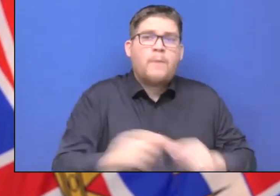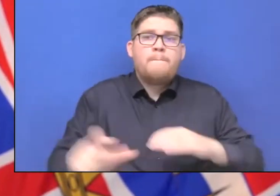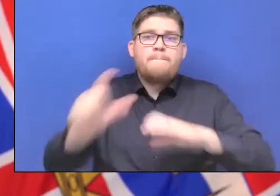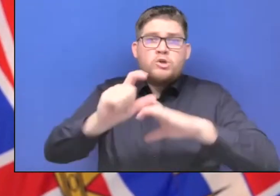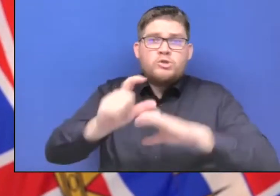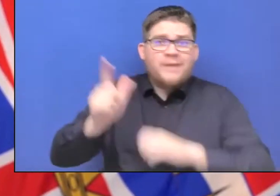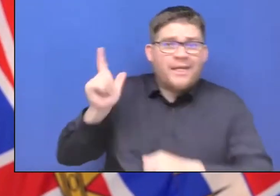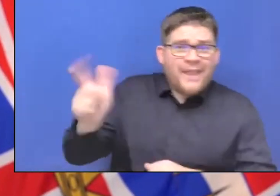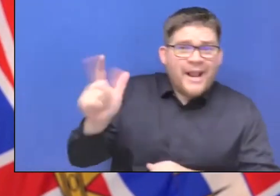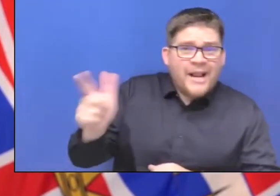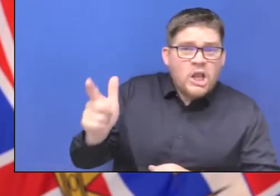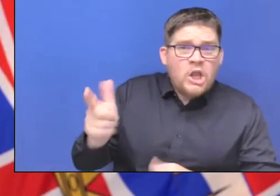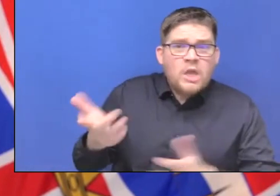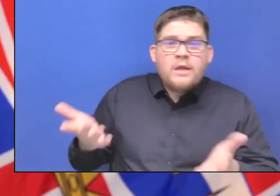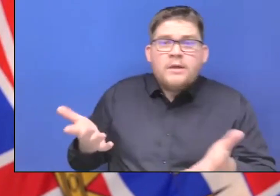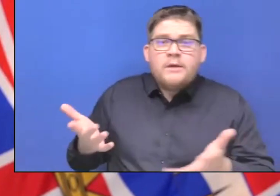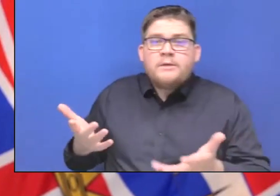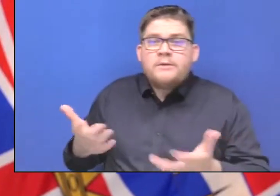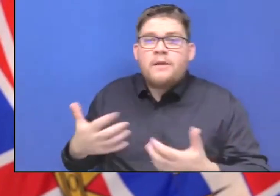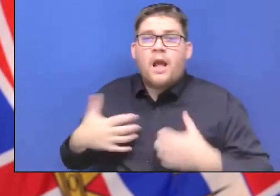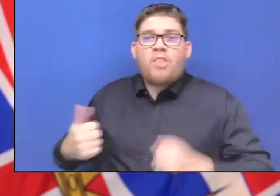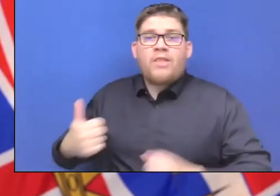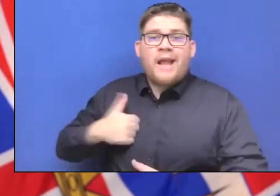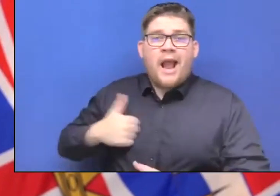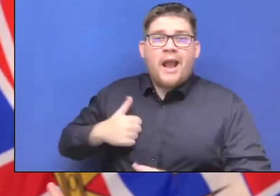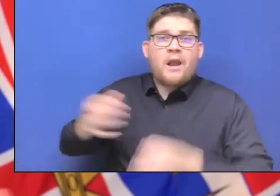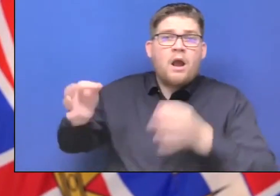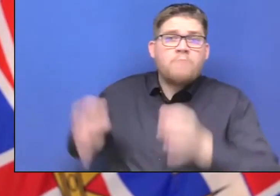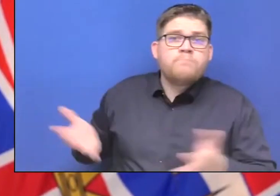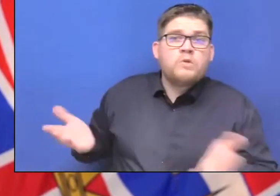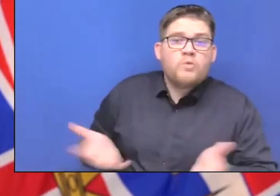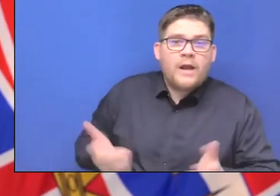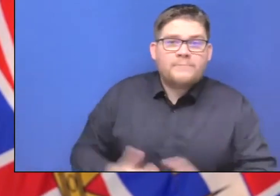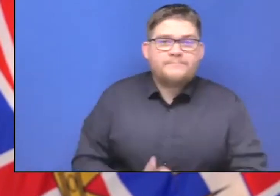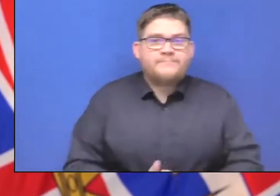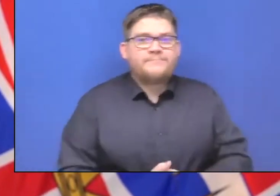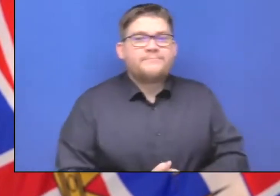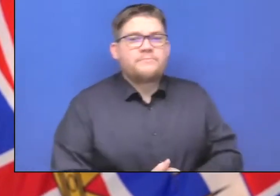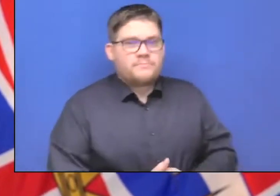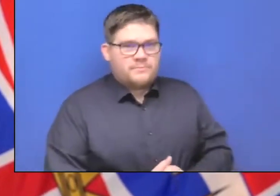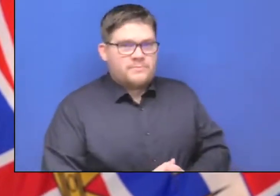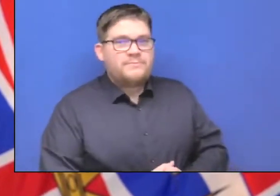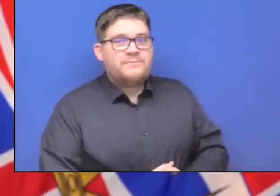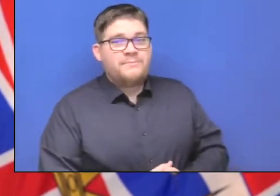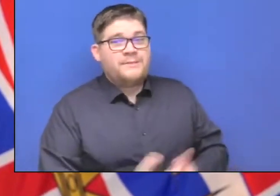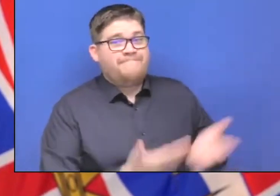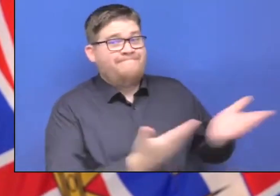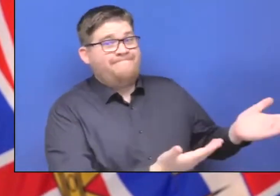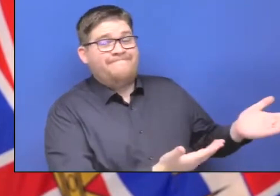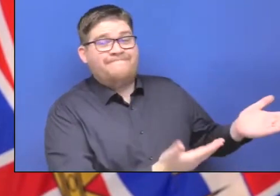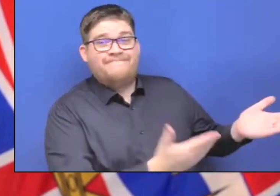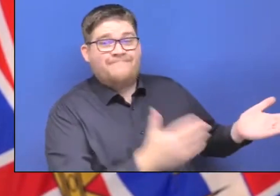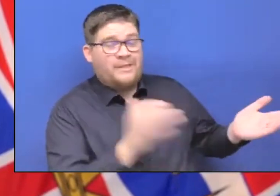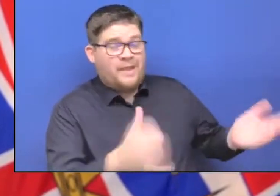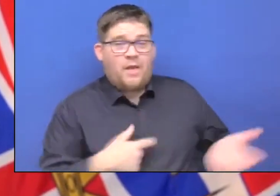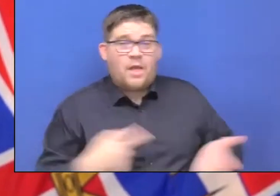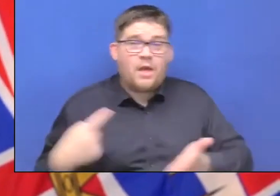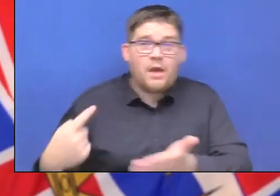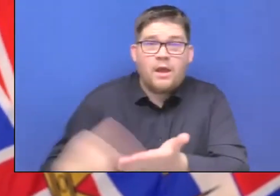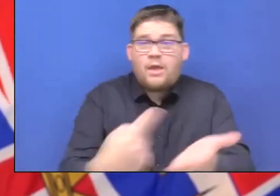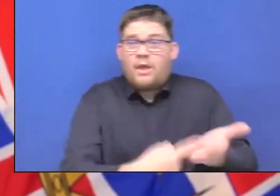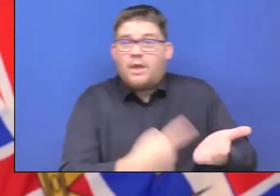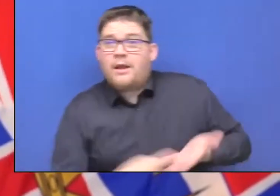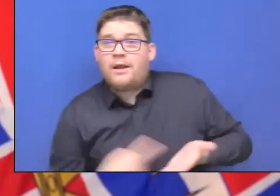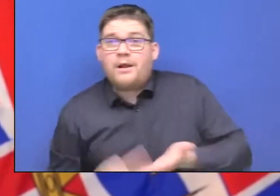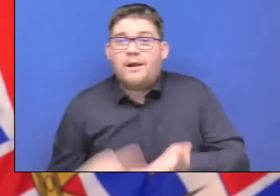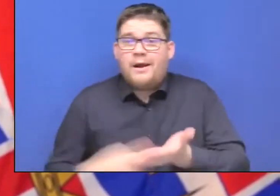the timeline from Health Canada? Yeah, the really good questions, things that we've been wrestling with and talking with our teams about over the